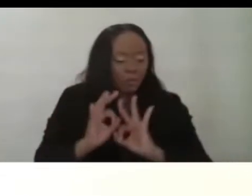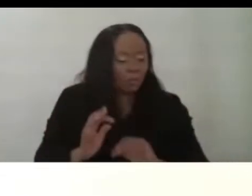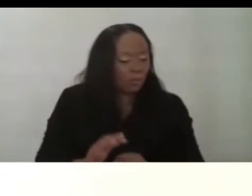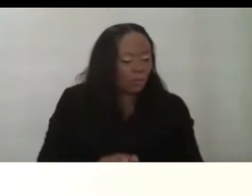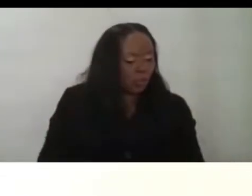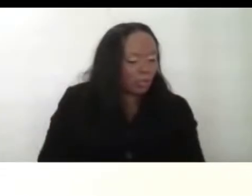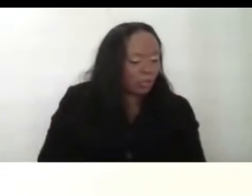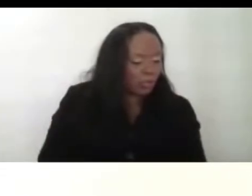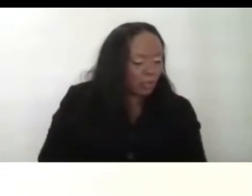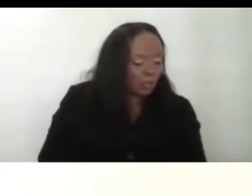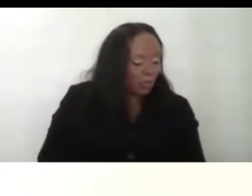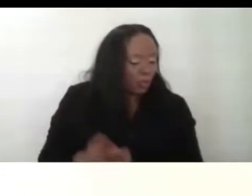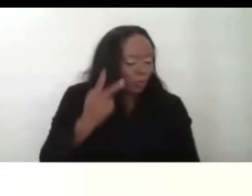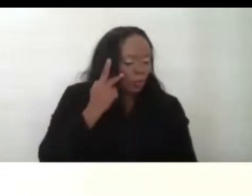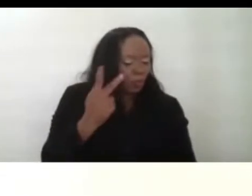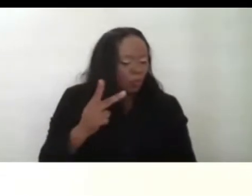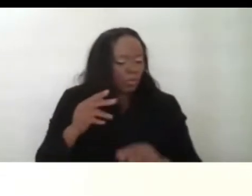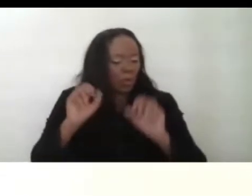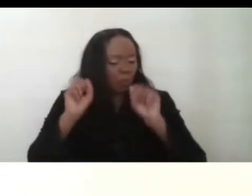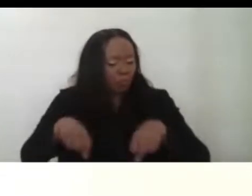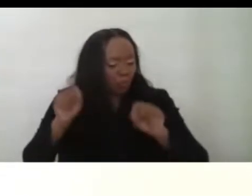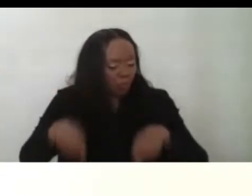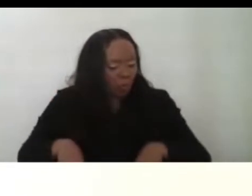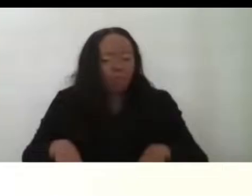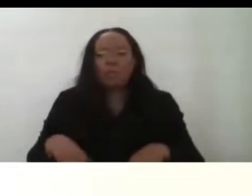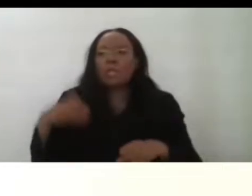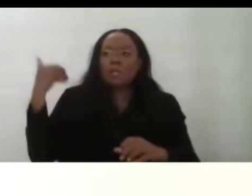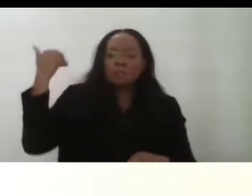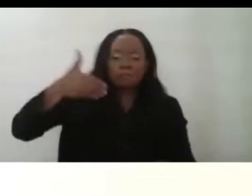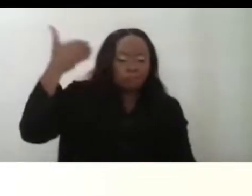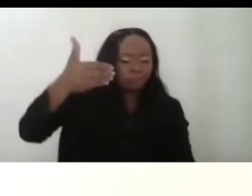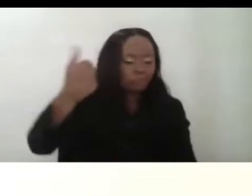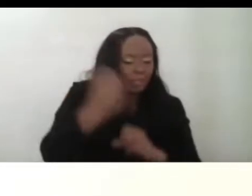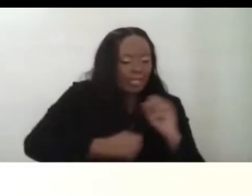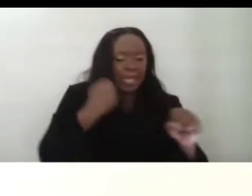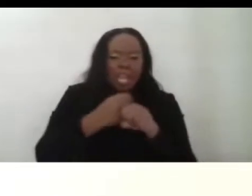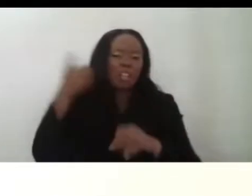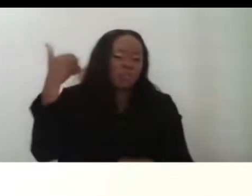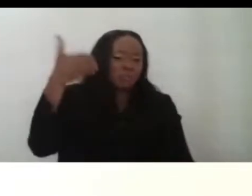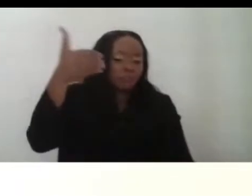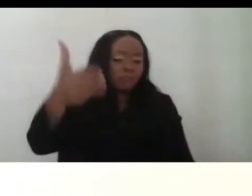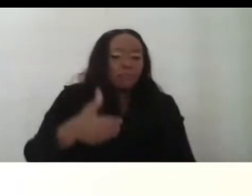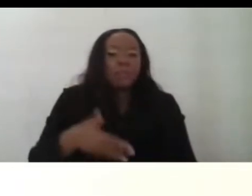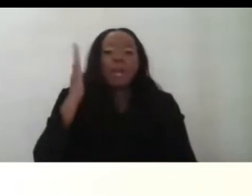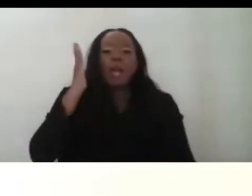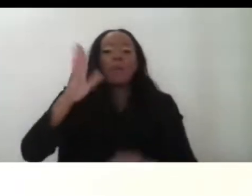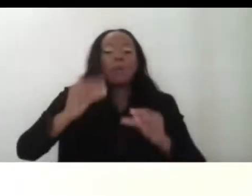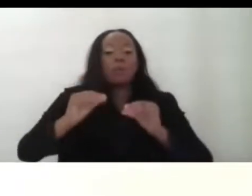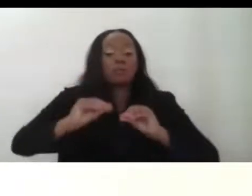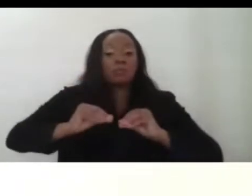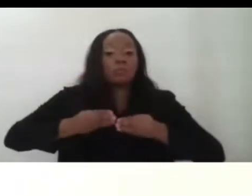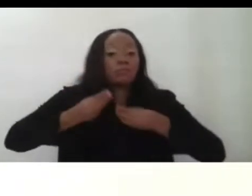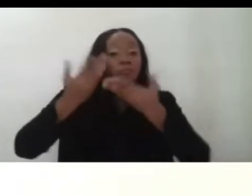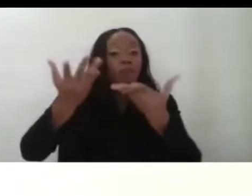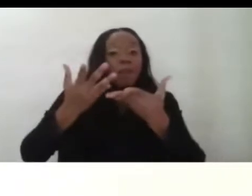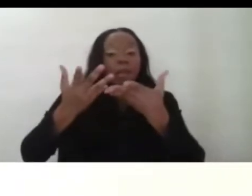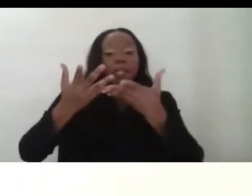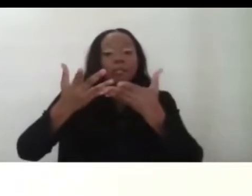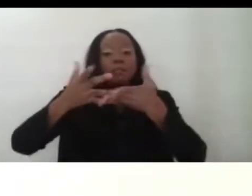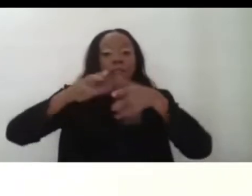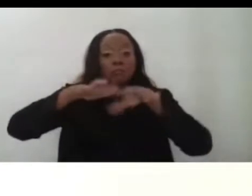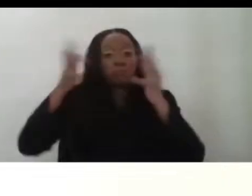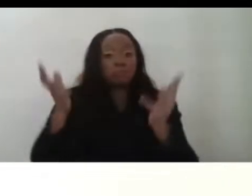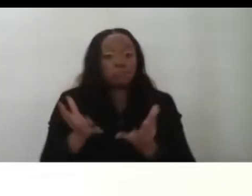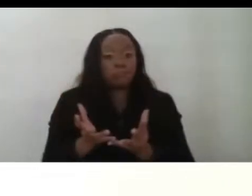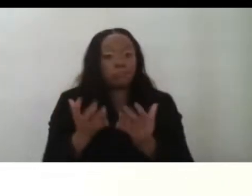with potentially, not just this year and even years to come. And so I'm going to give you a general overview of what we're going to have discussion